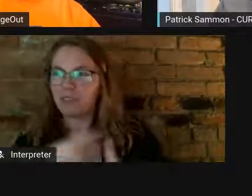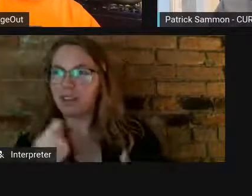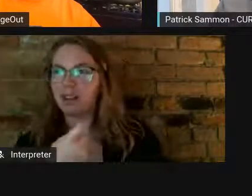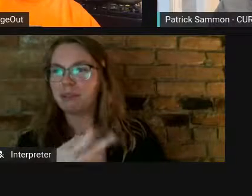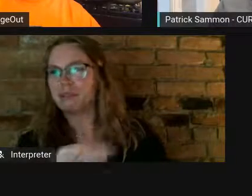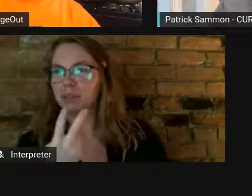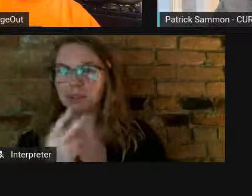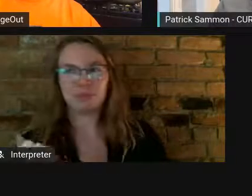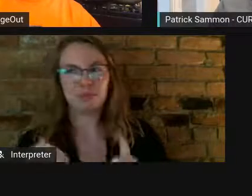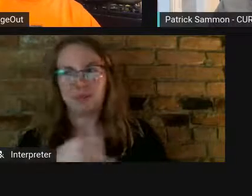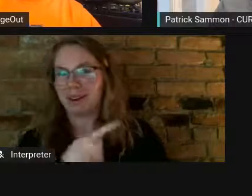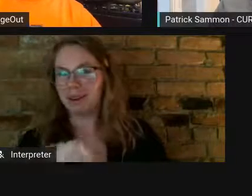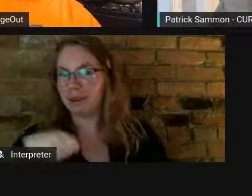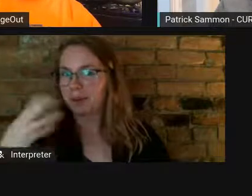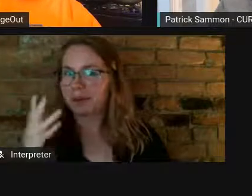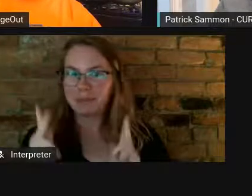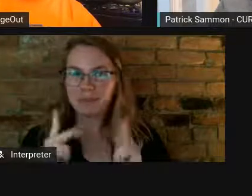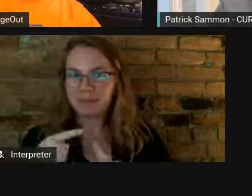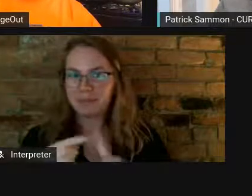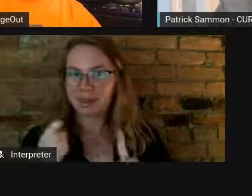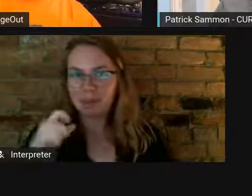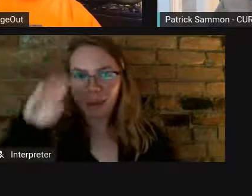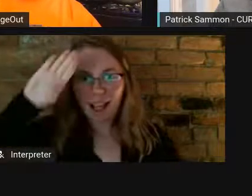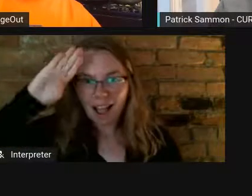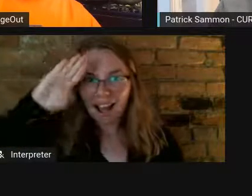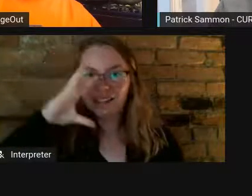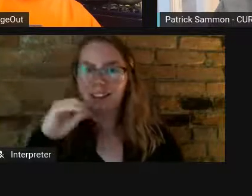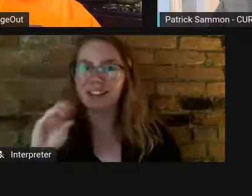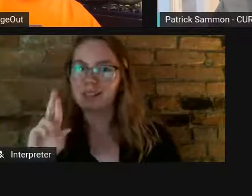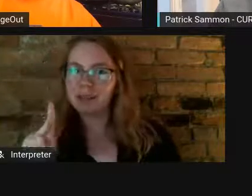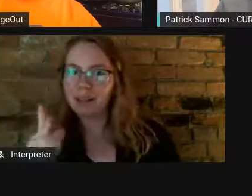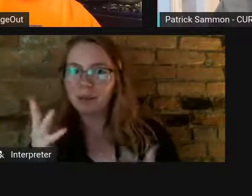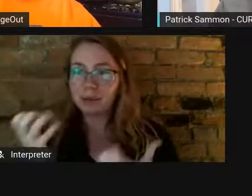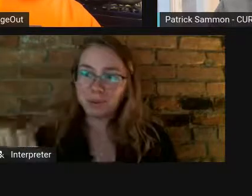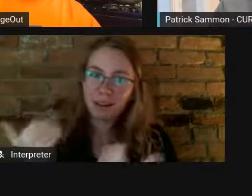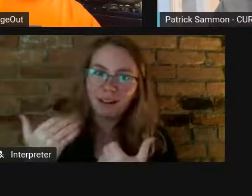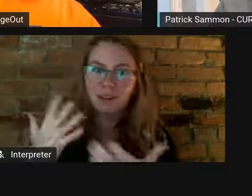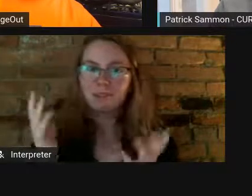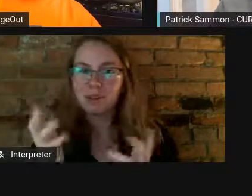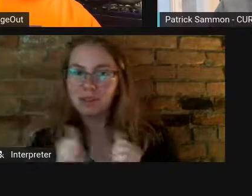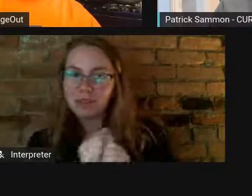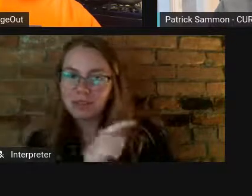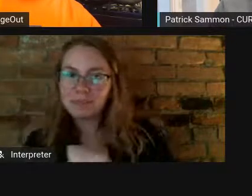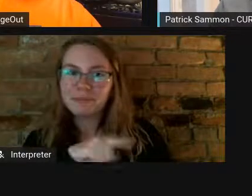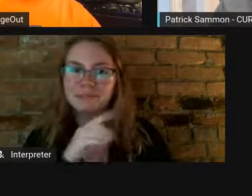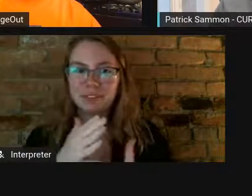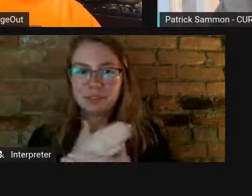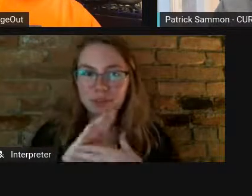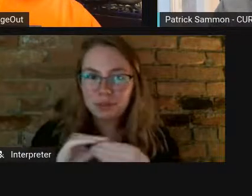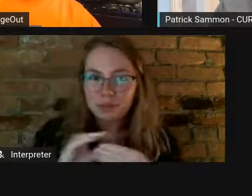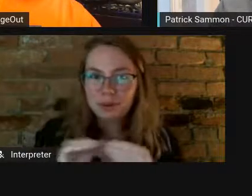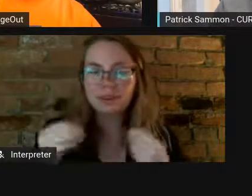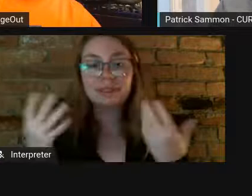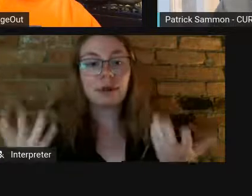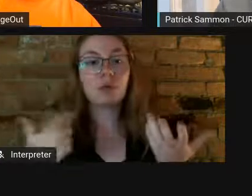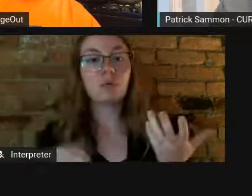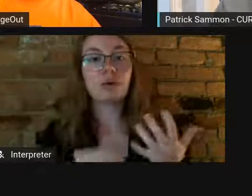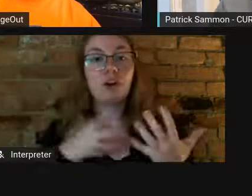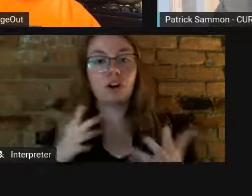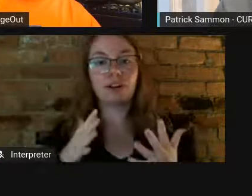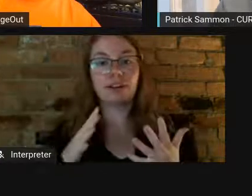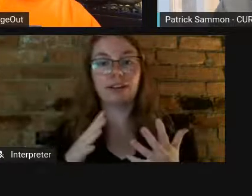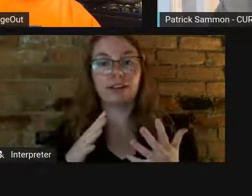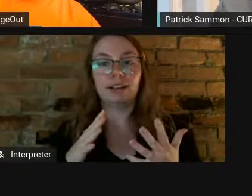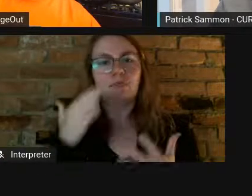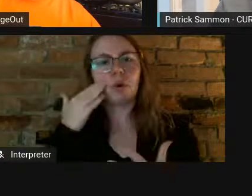UK. We want to come by and talk to them and share your story. So even though we established people that we're going